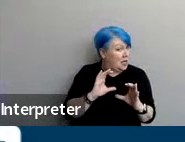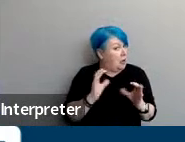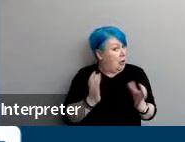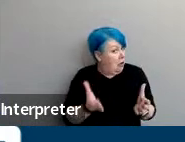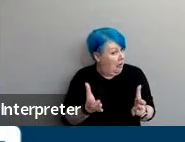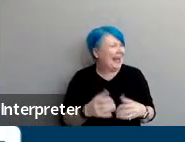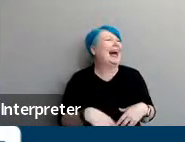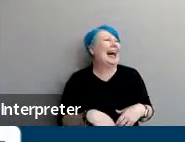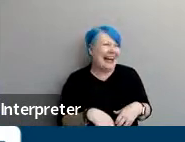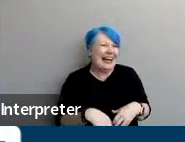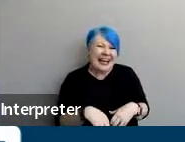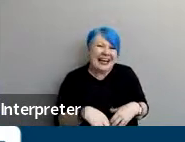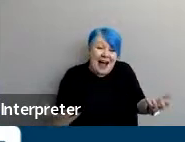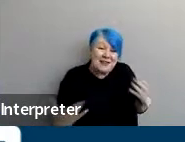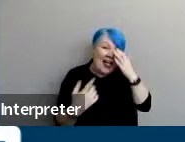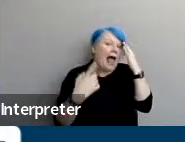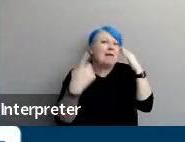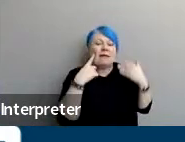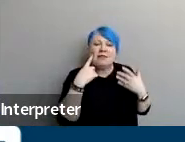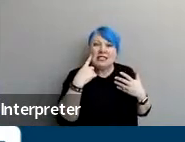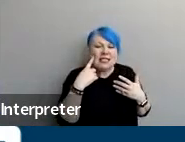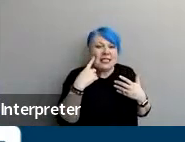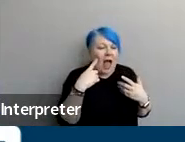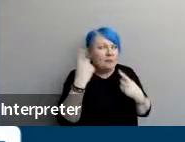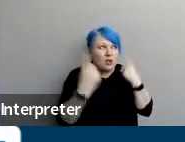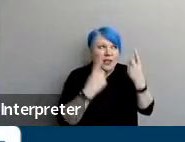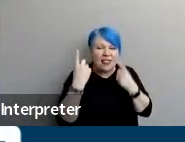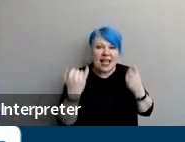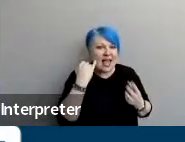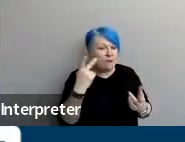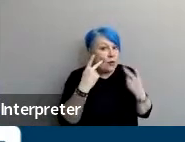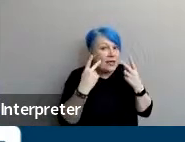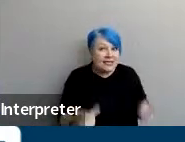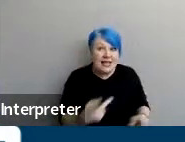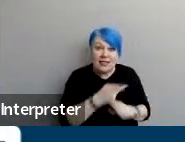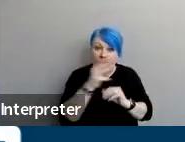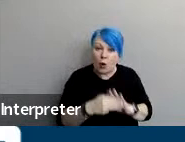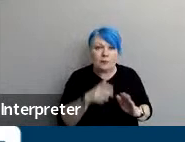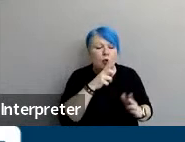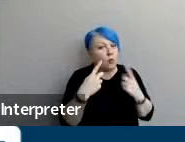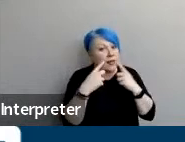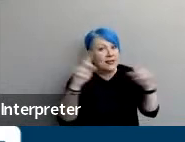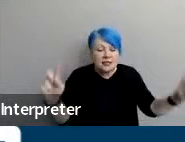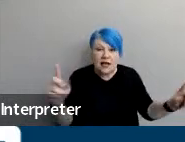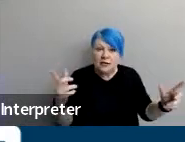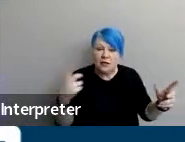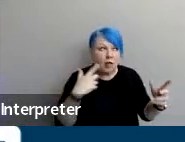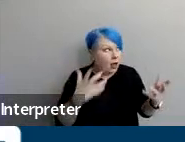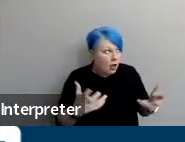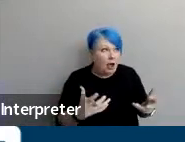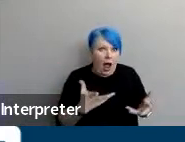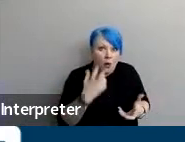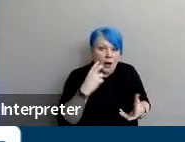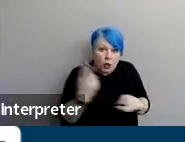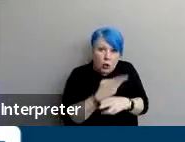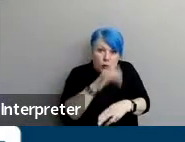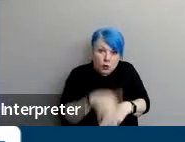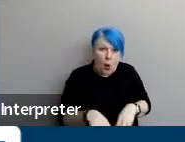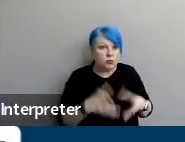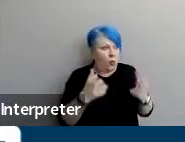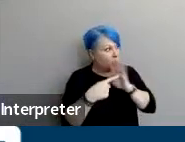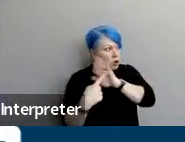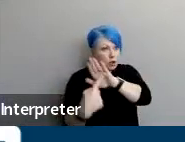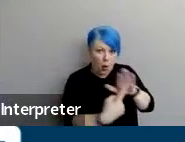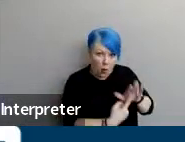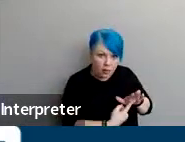find the ones that work, especially the ones we get the biggest bang for the buck, and use these, and then show these to the